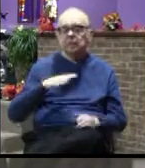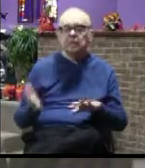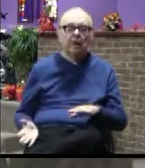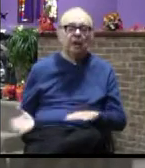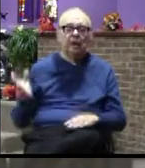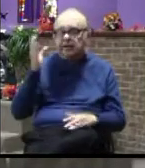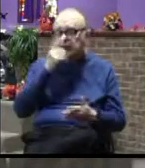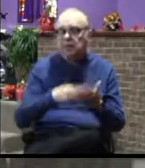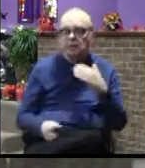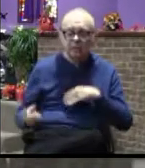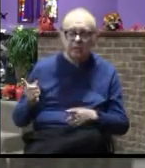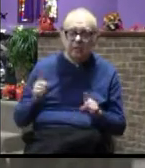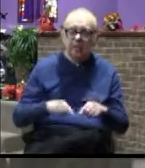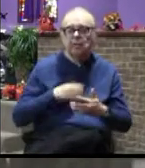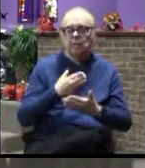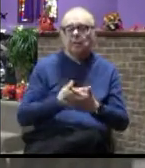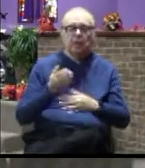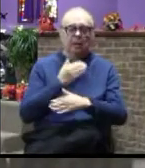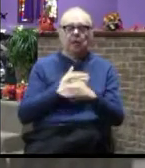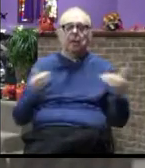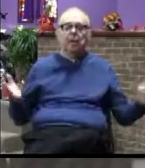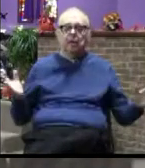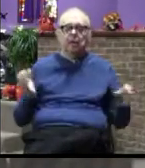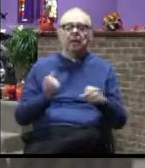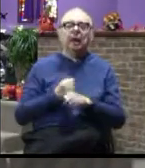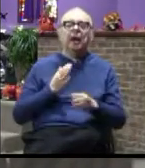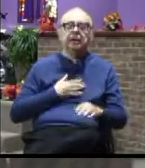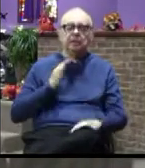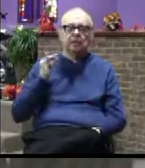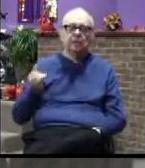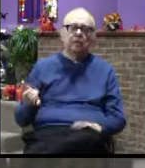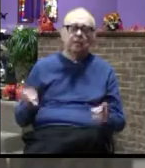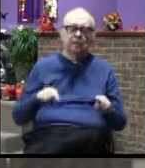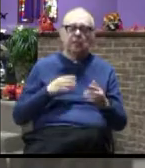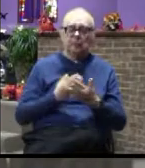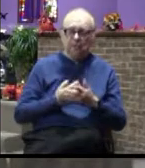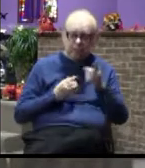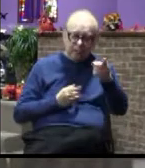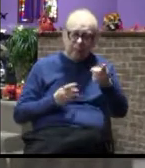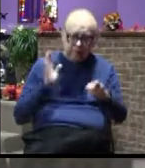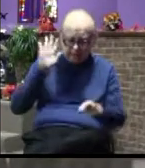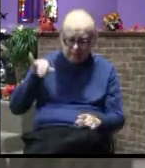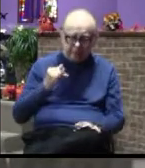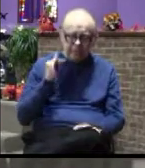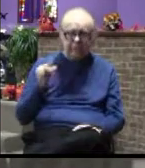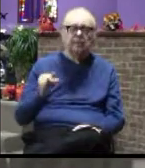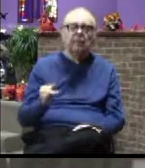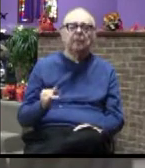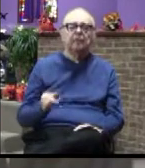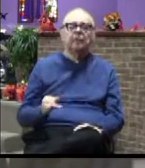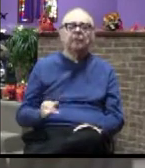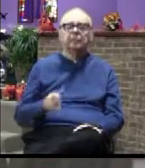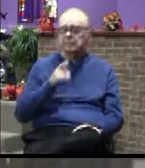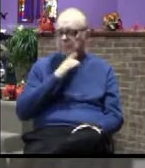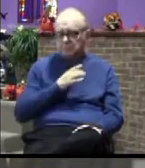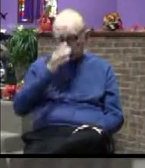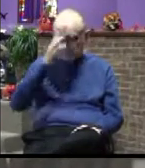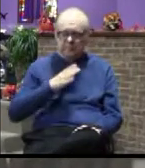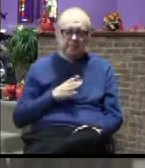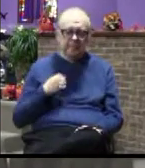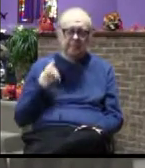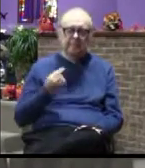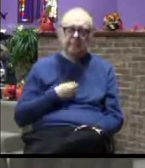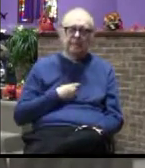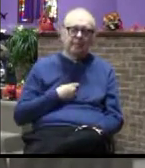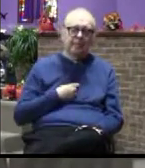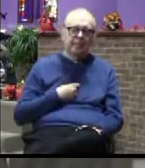dies so guess what when I get to heaven I get my inheritance when you get your inheritance and ladies and